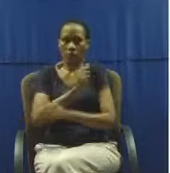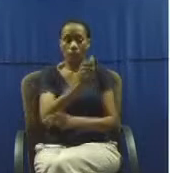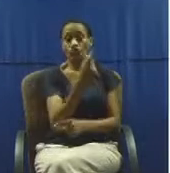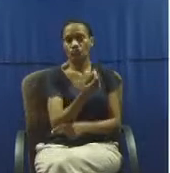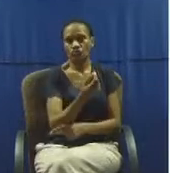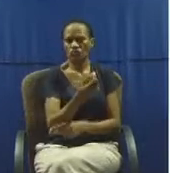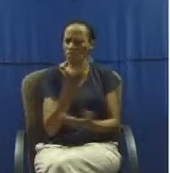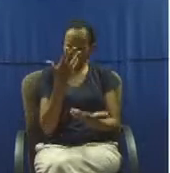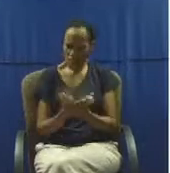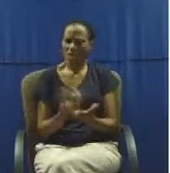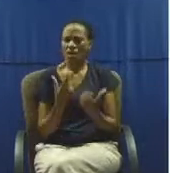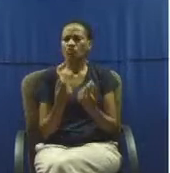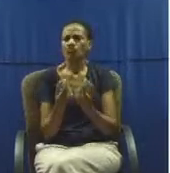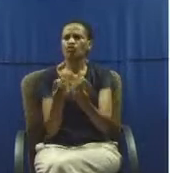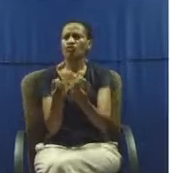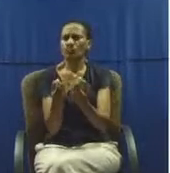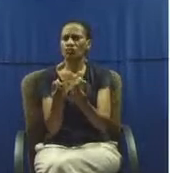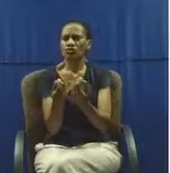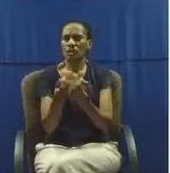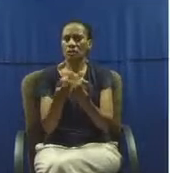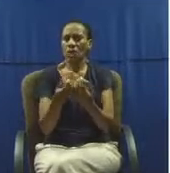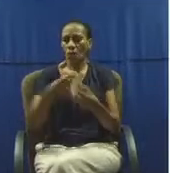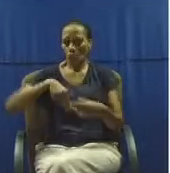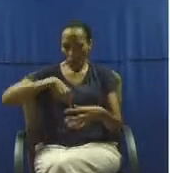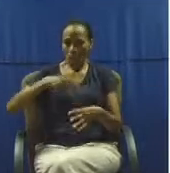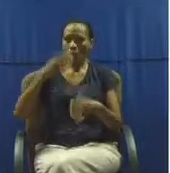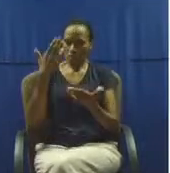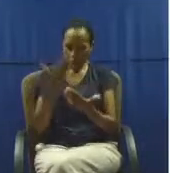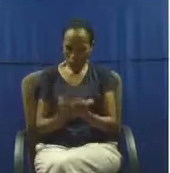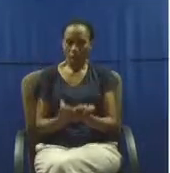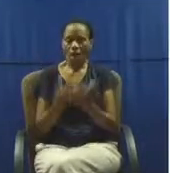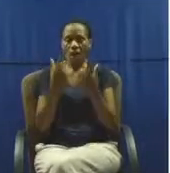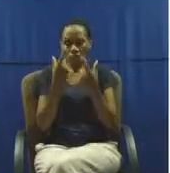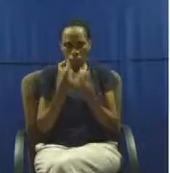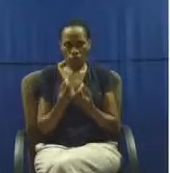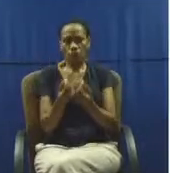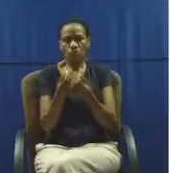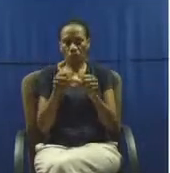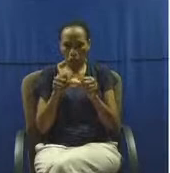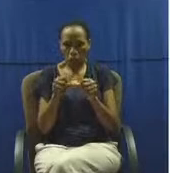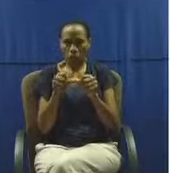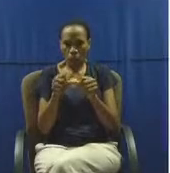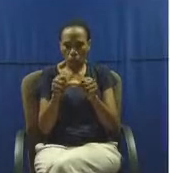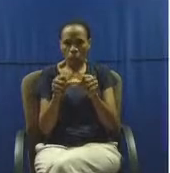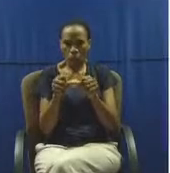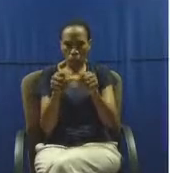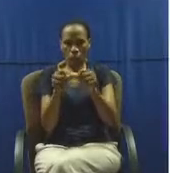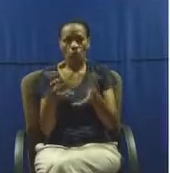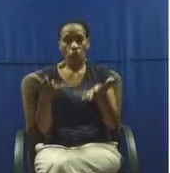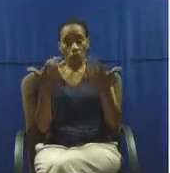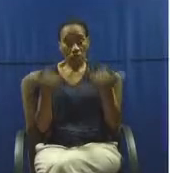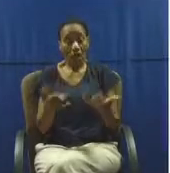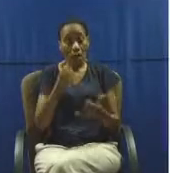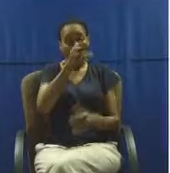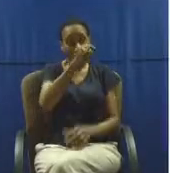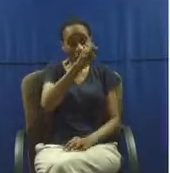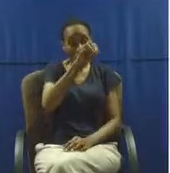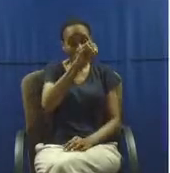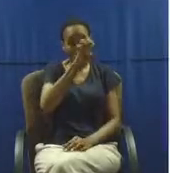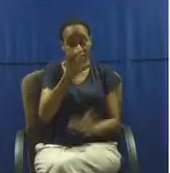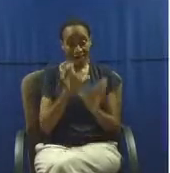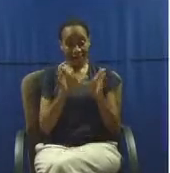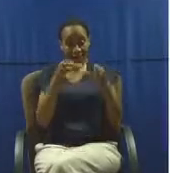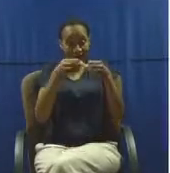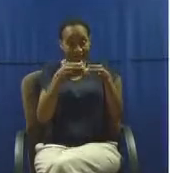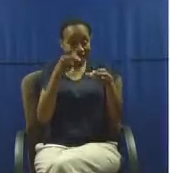is doable. It is something that we can move towards, and through this State-Owned Enterprise Council,